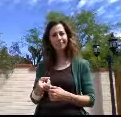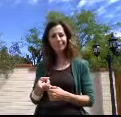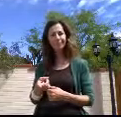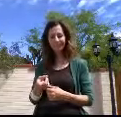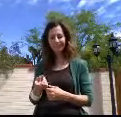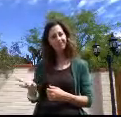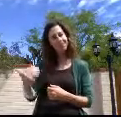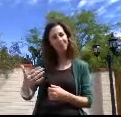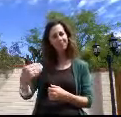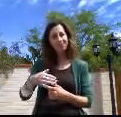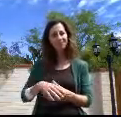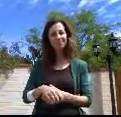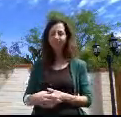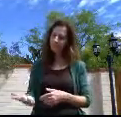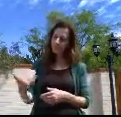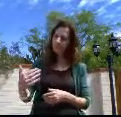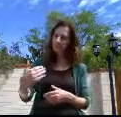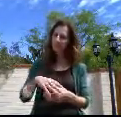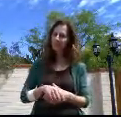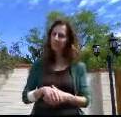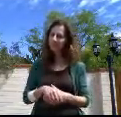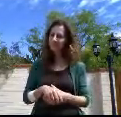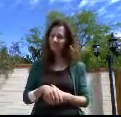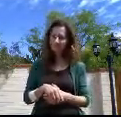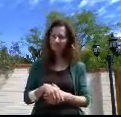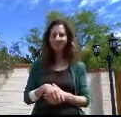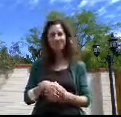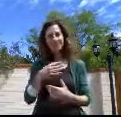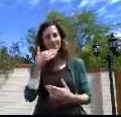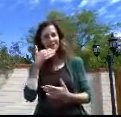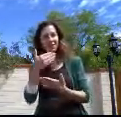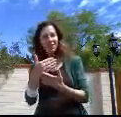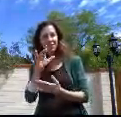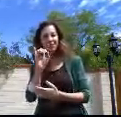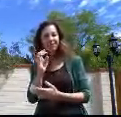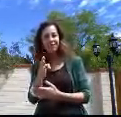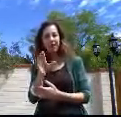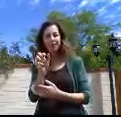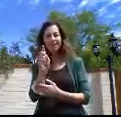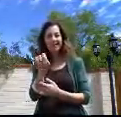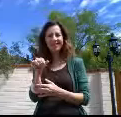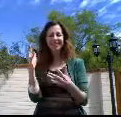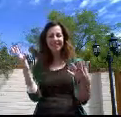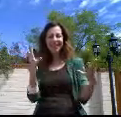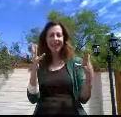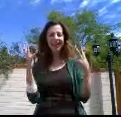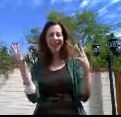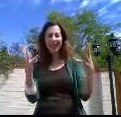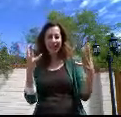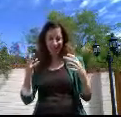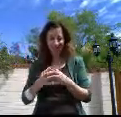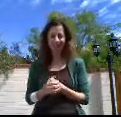her. Come on. Come on. There we go. Good job, Sassy.